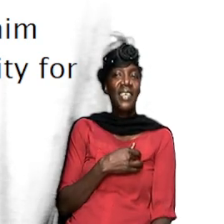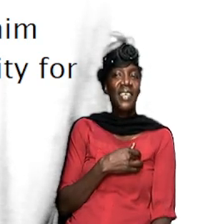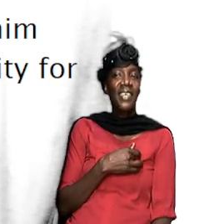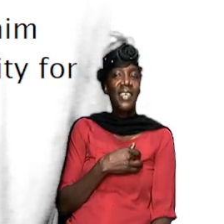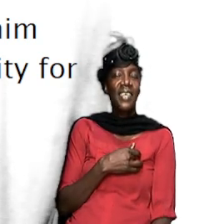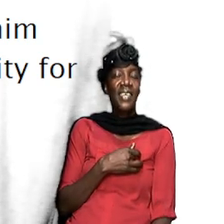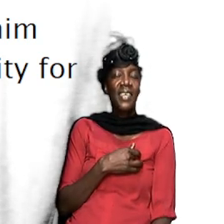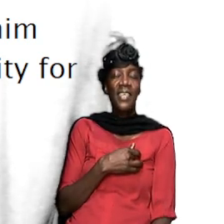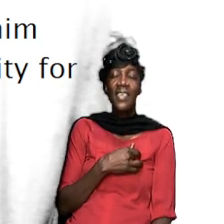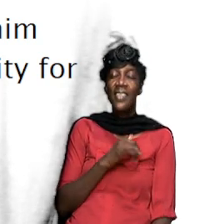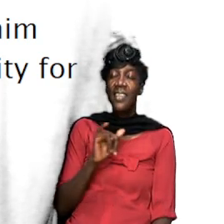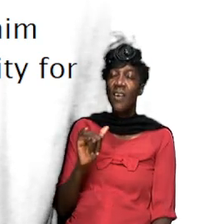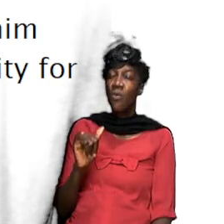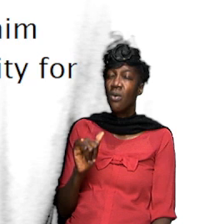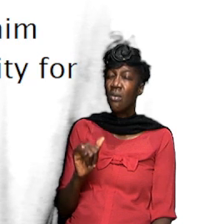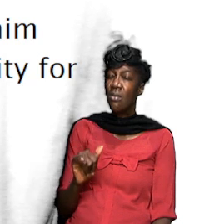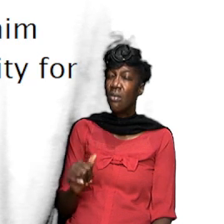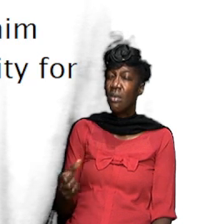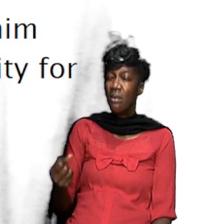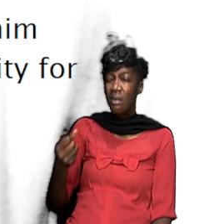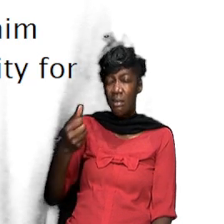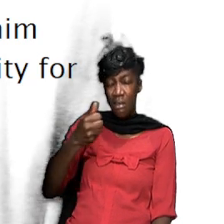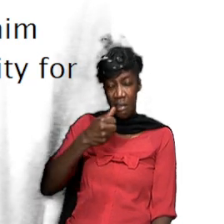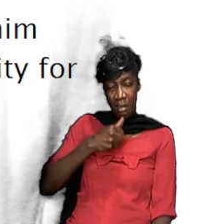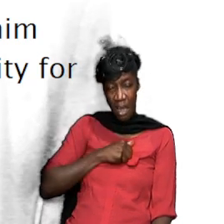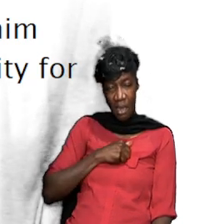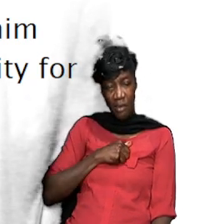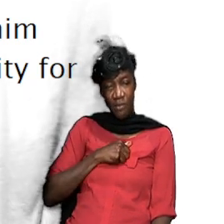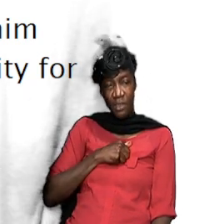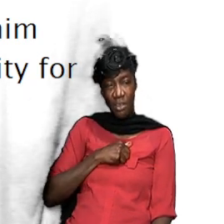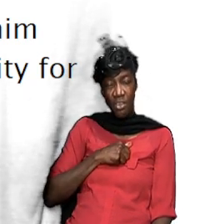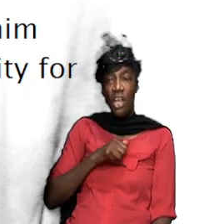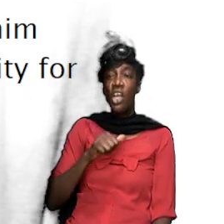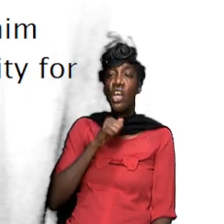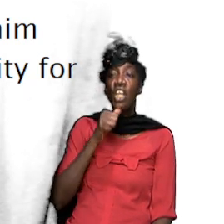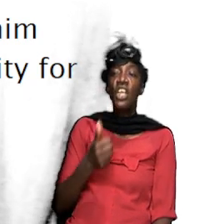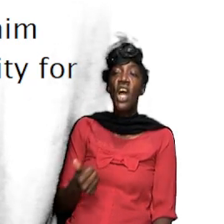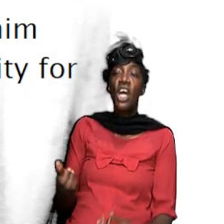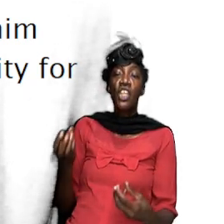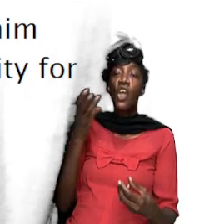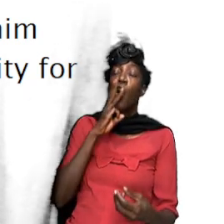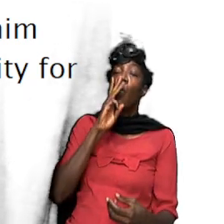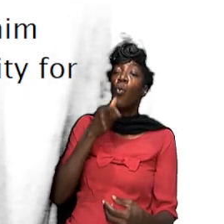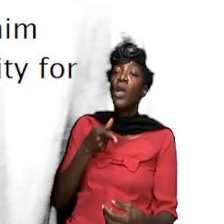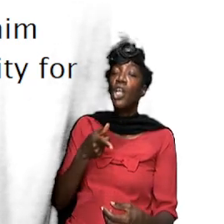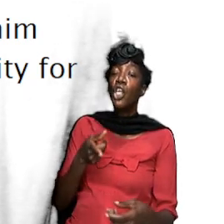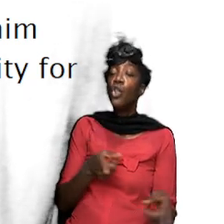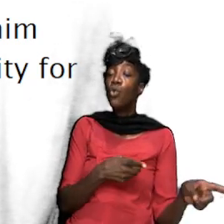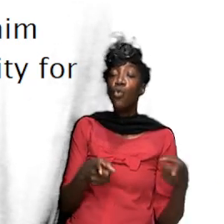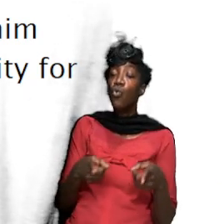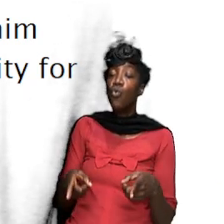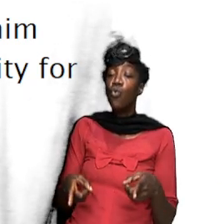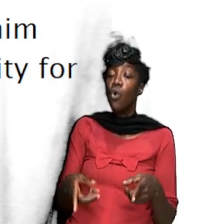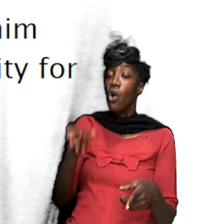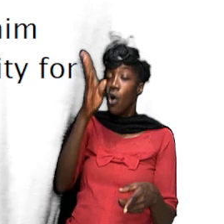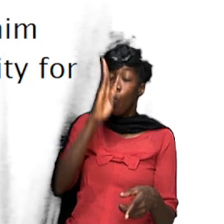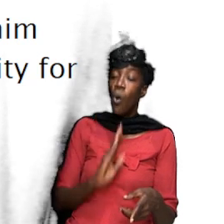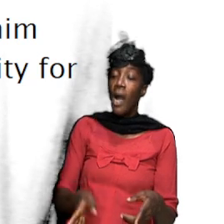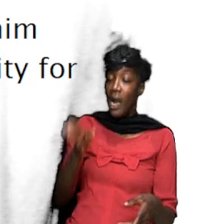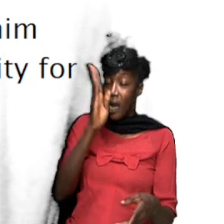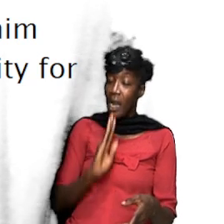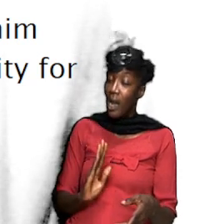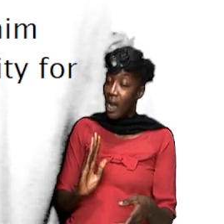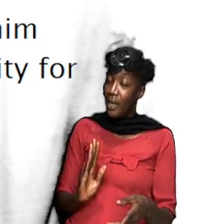that was selfish, a heart that was unwilling to do what the Lord commanded him to do, a